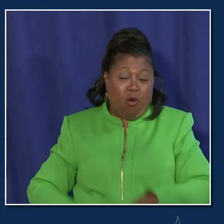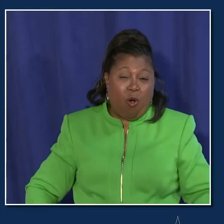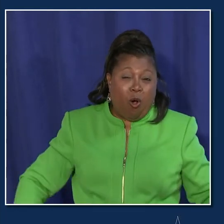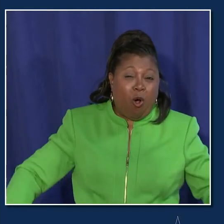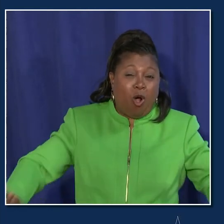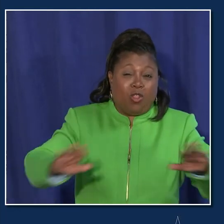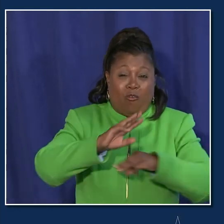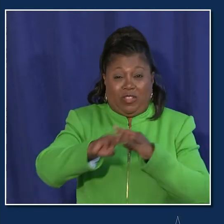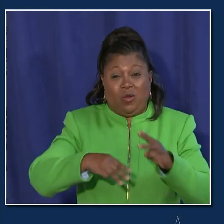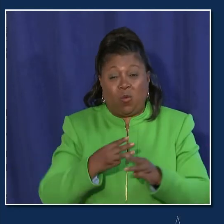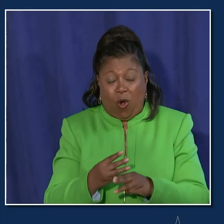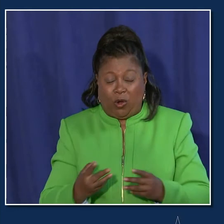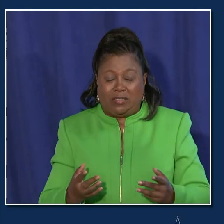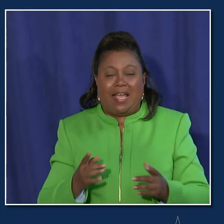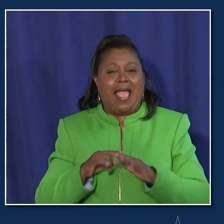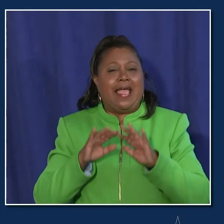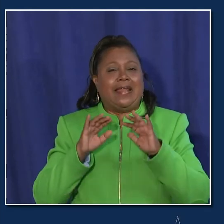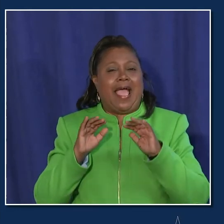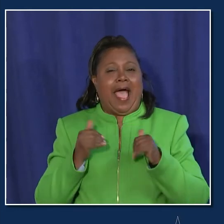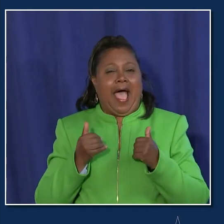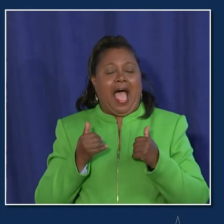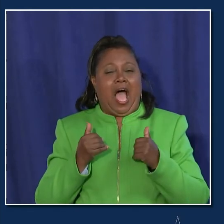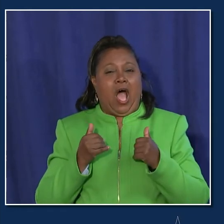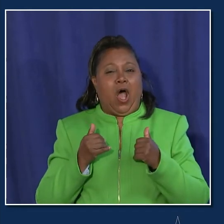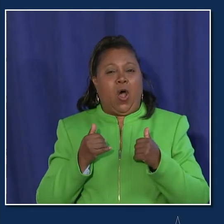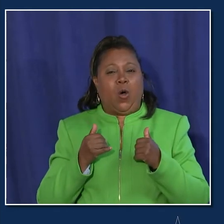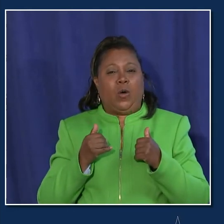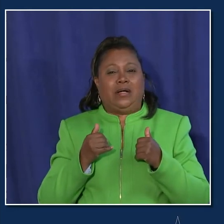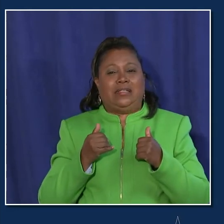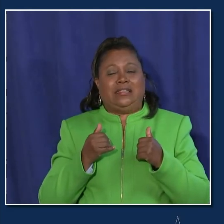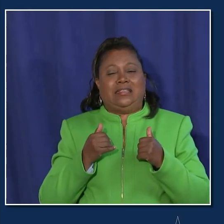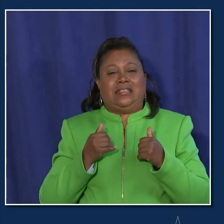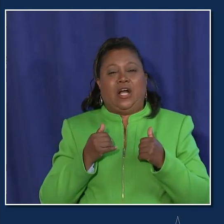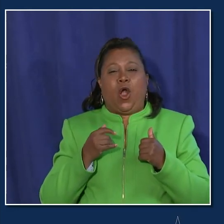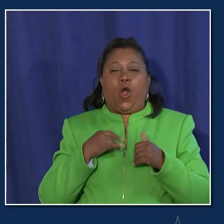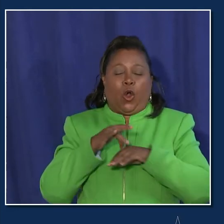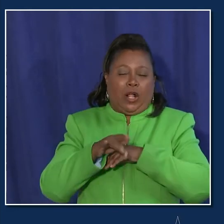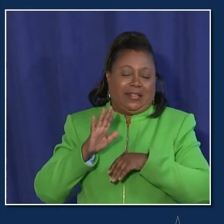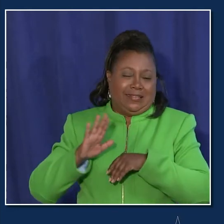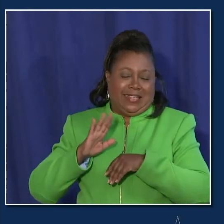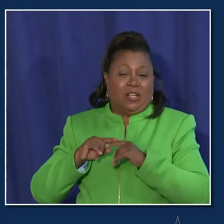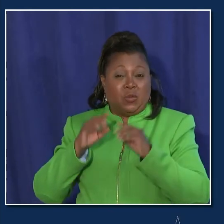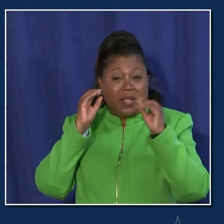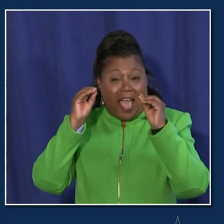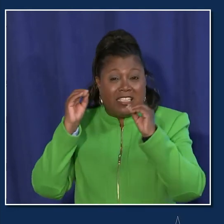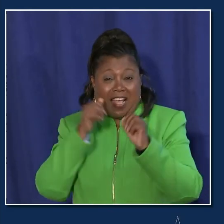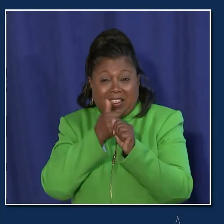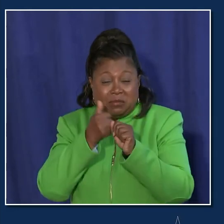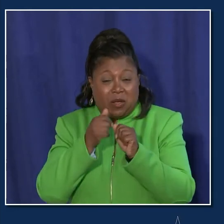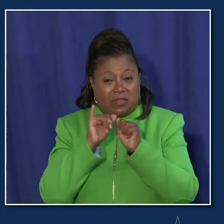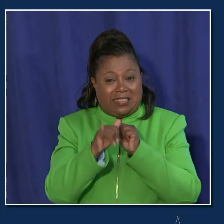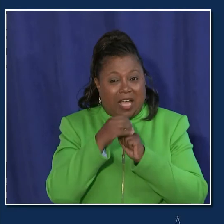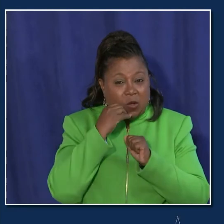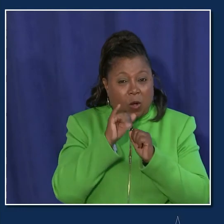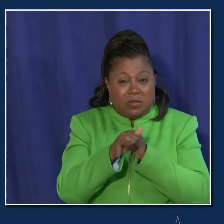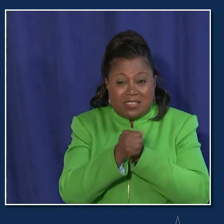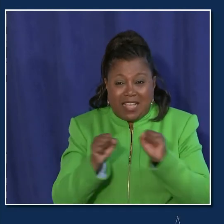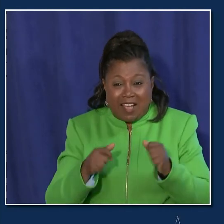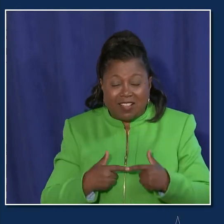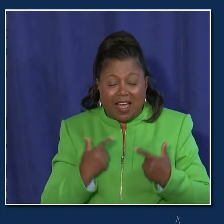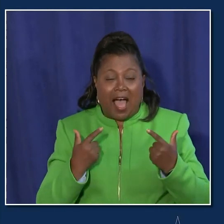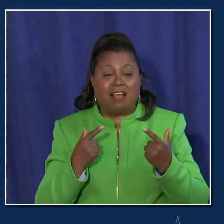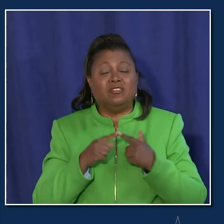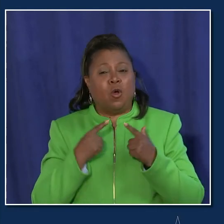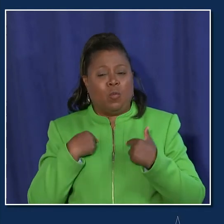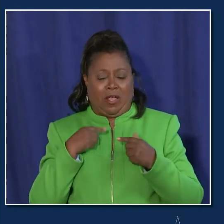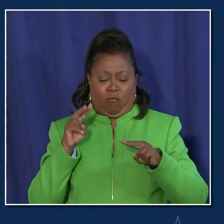the world, and how you incentivize people. Early on, it's to educate themselves, to stay home, save lives.